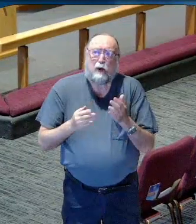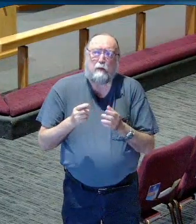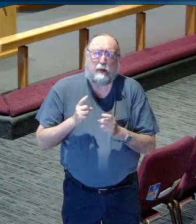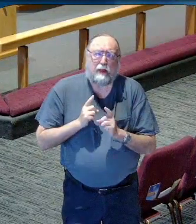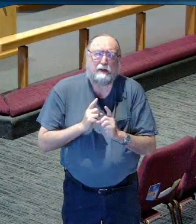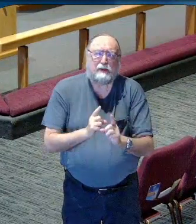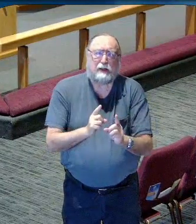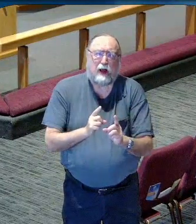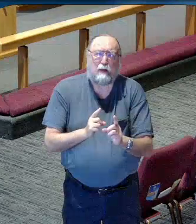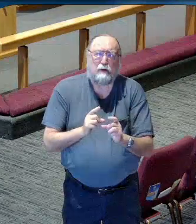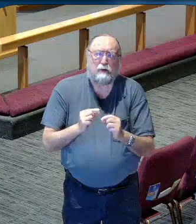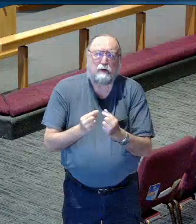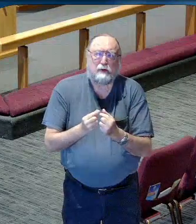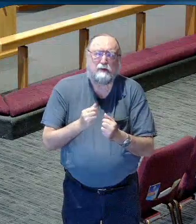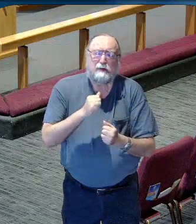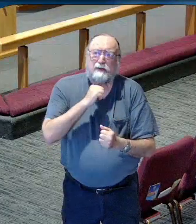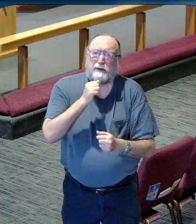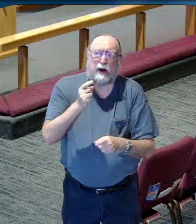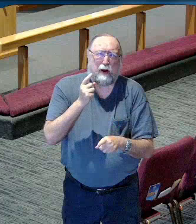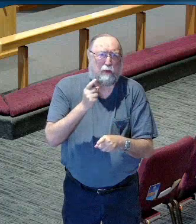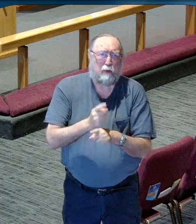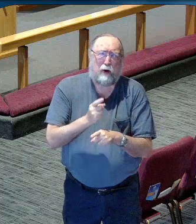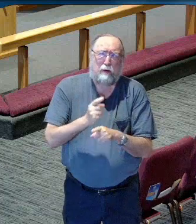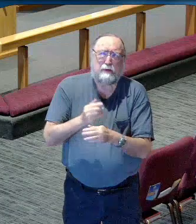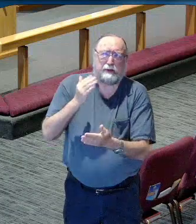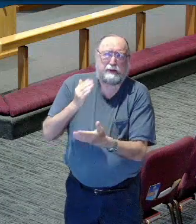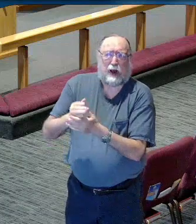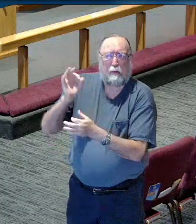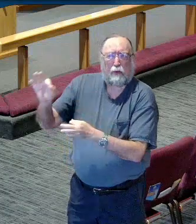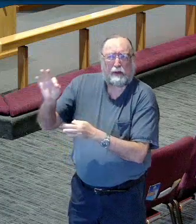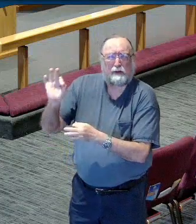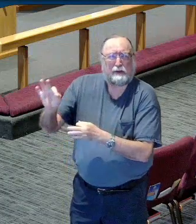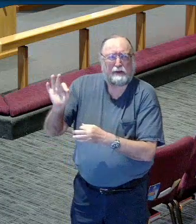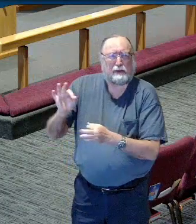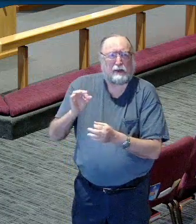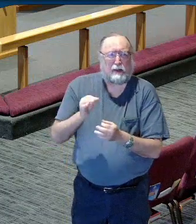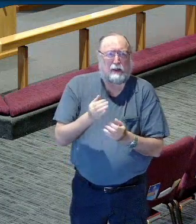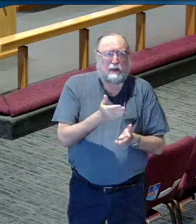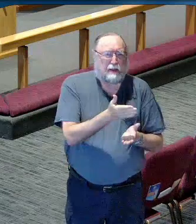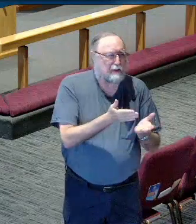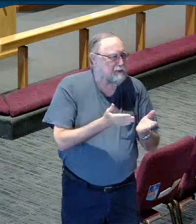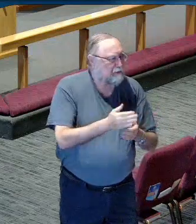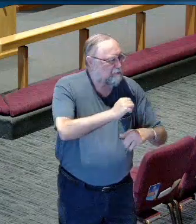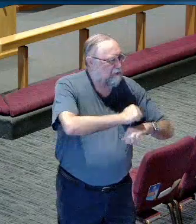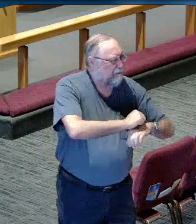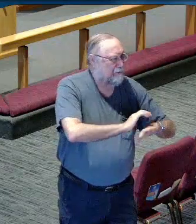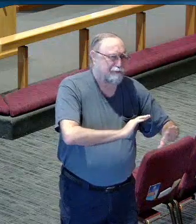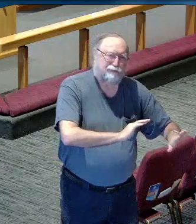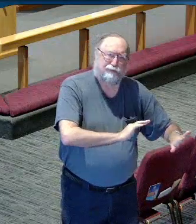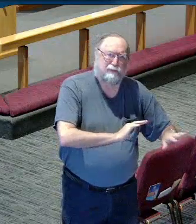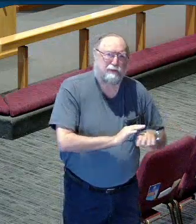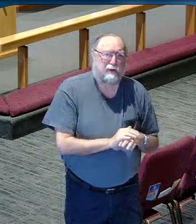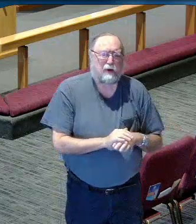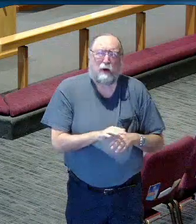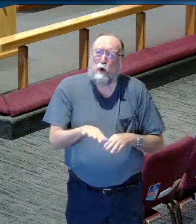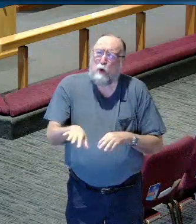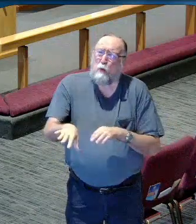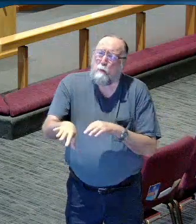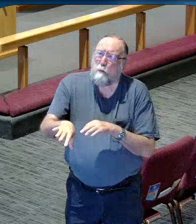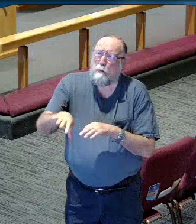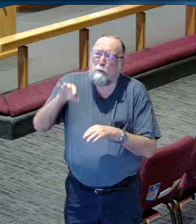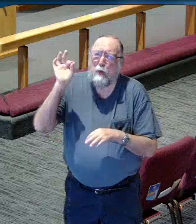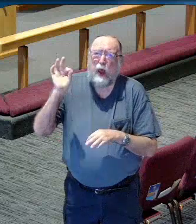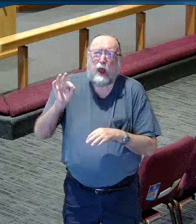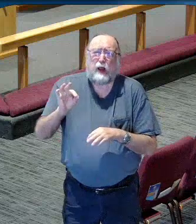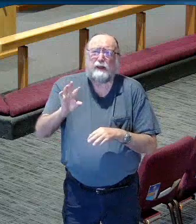not right that we should give up preaching the word of God to serve tables. Therefore, brothers, pick out from among you 7 men